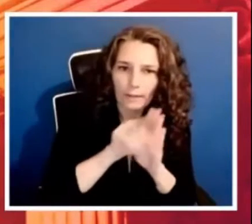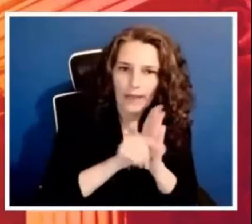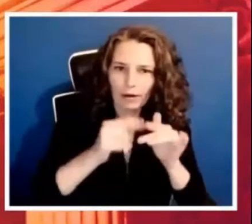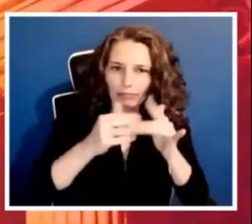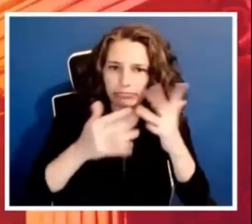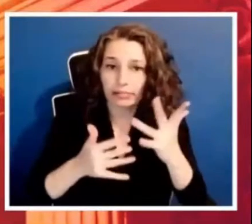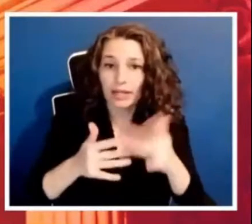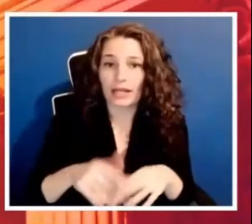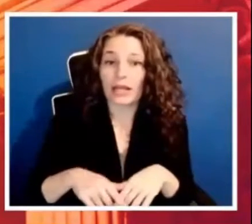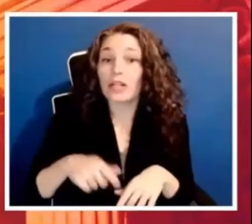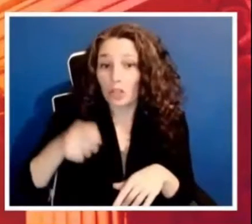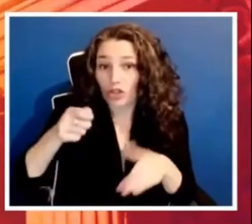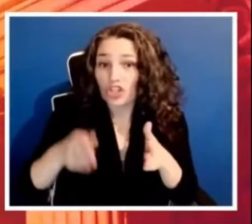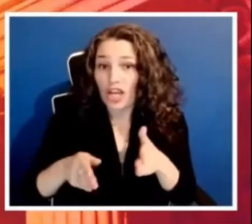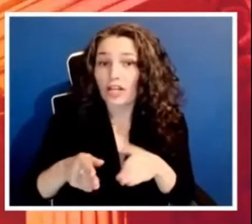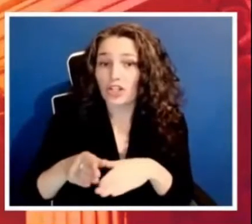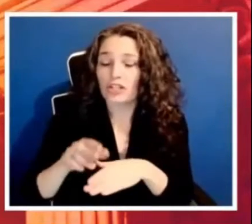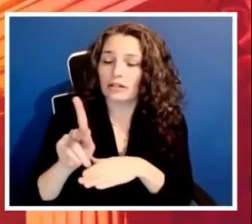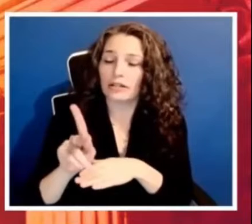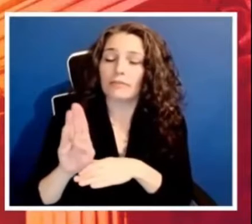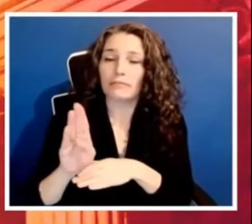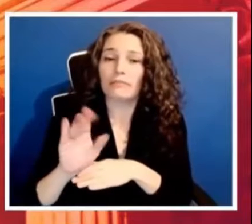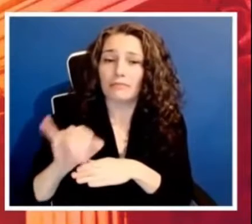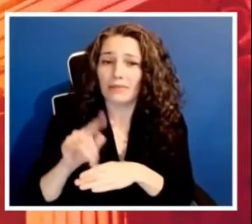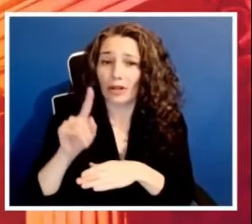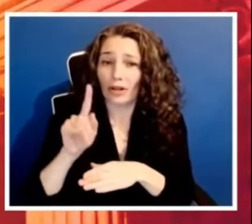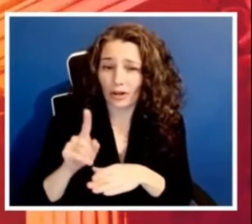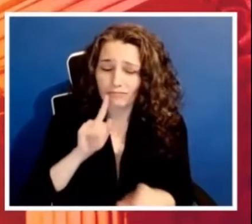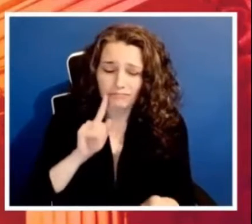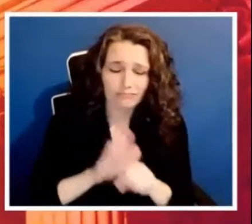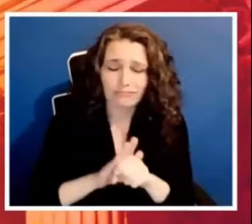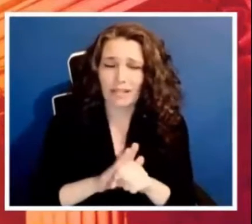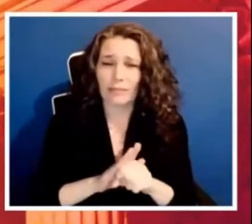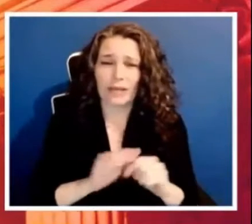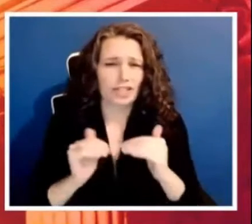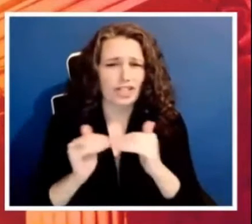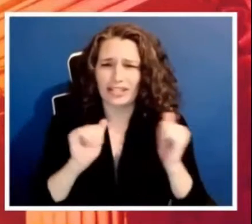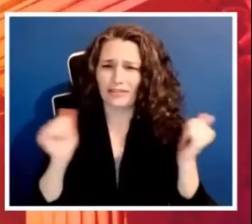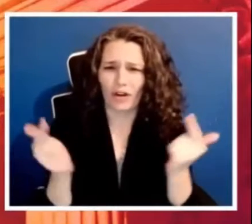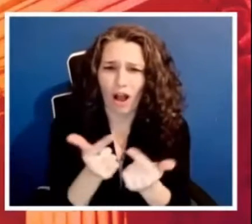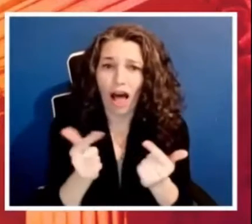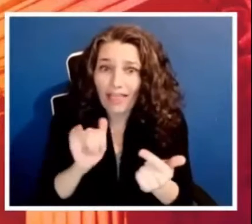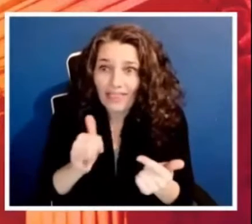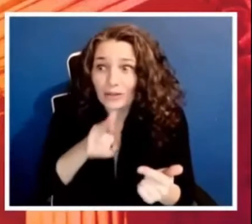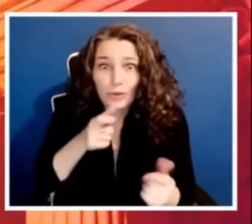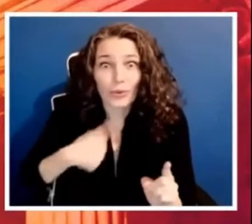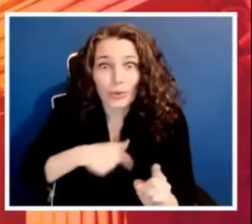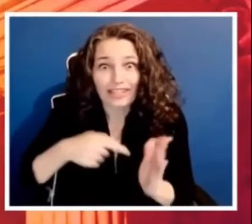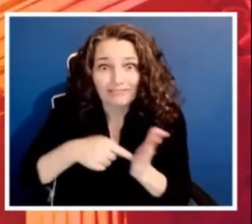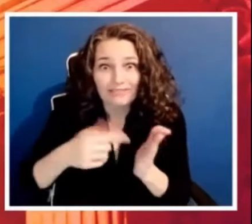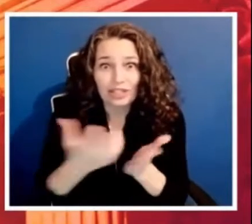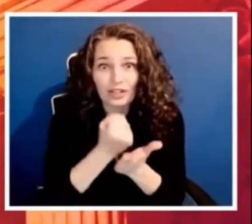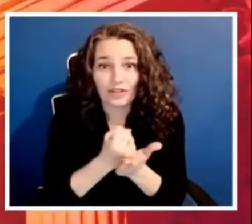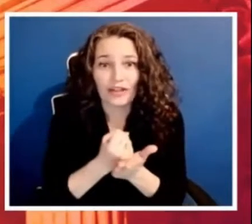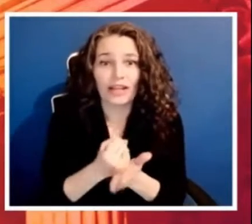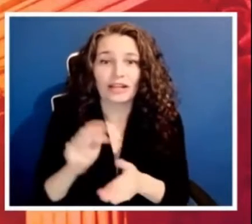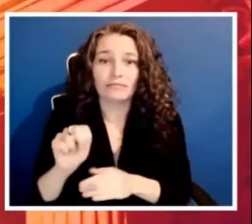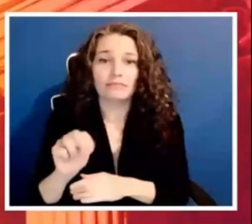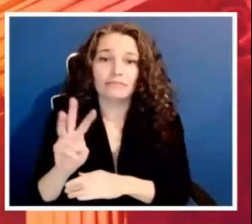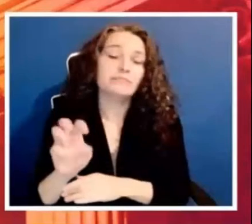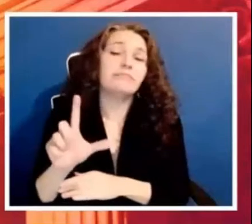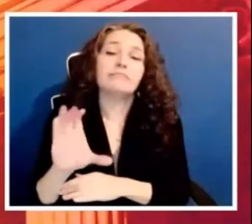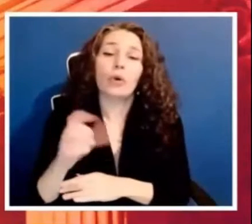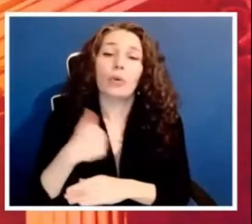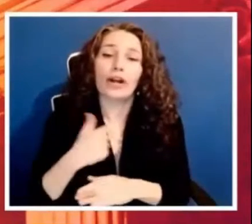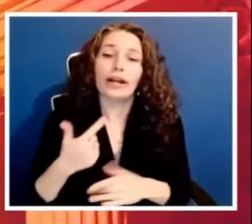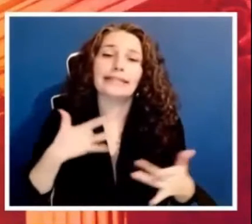extensive background across the legal profession and commitment to equal justice for all makes her the justice we deserve. And we at the National Women's Law Center are so excited